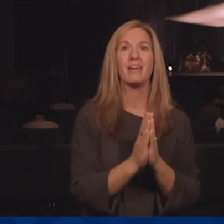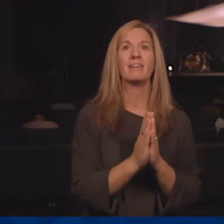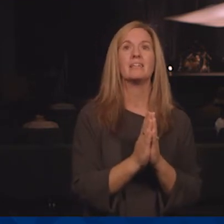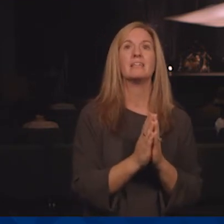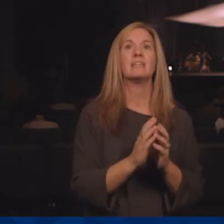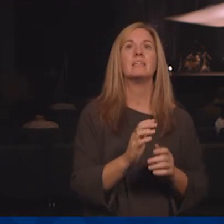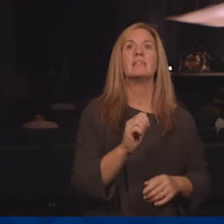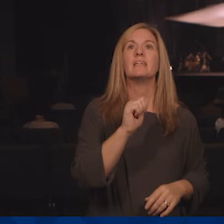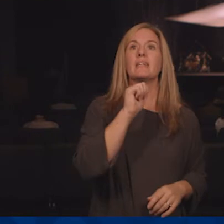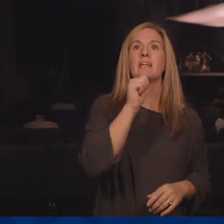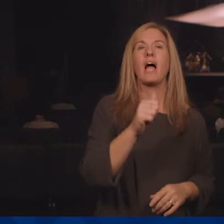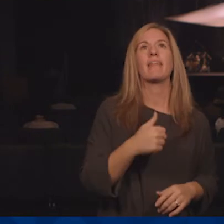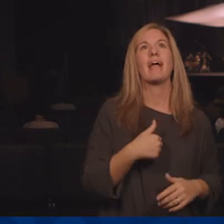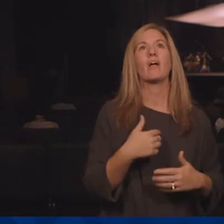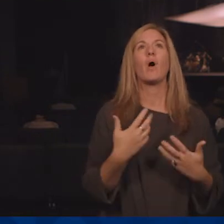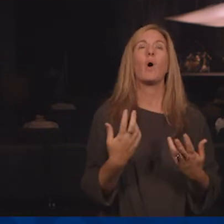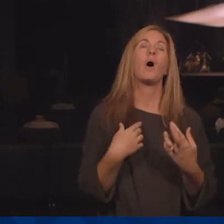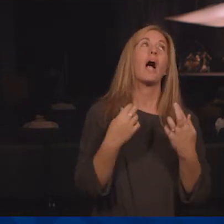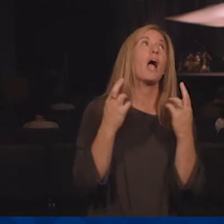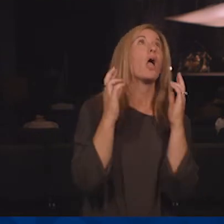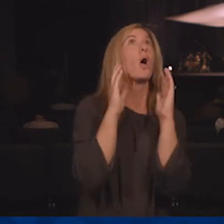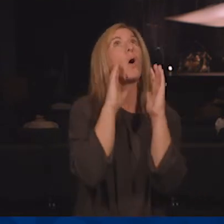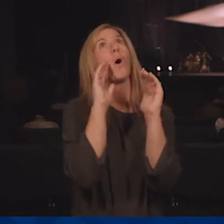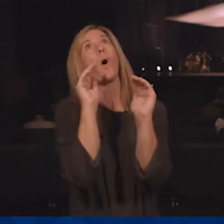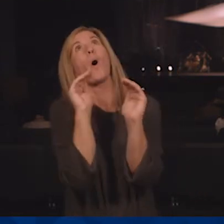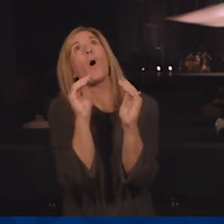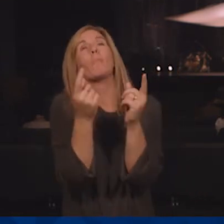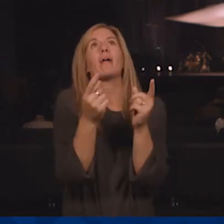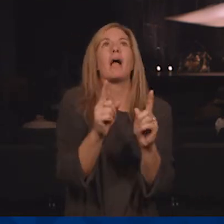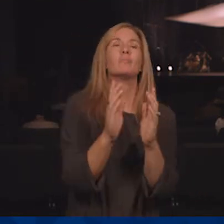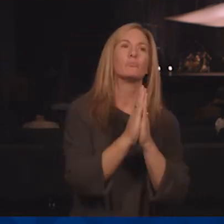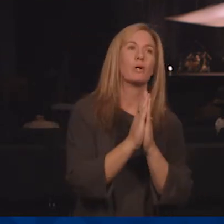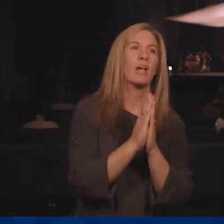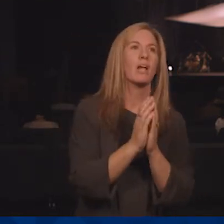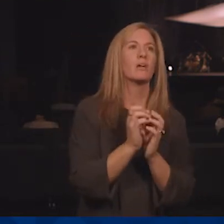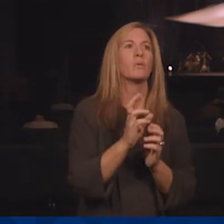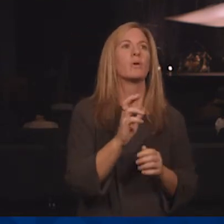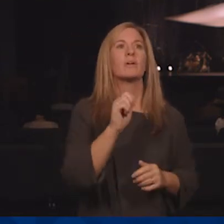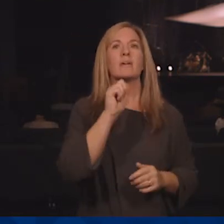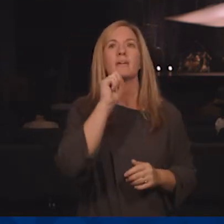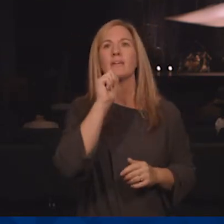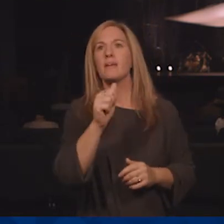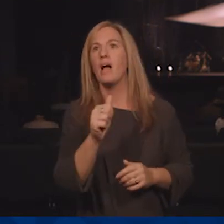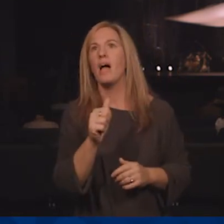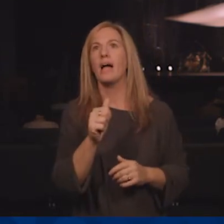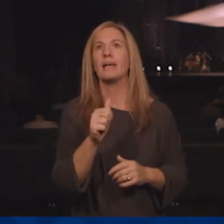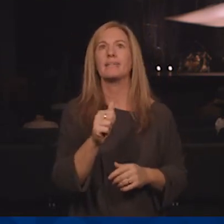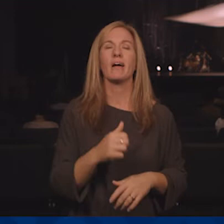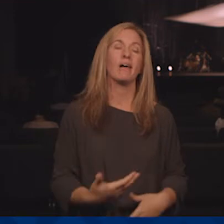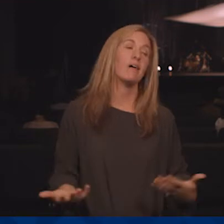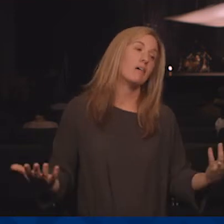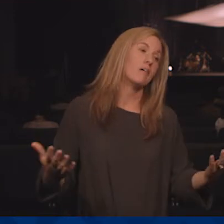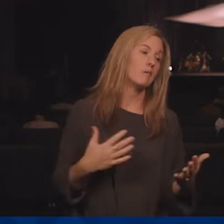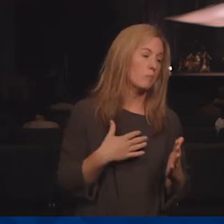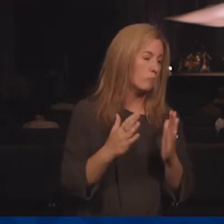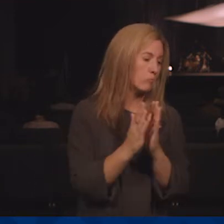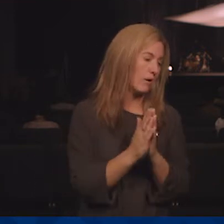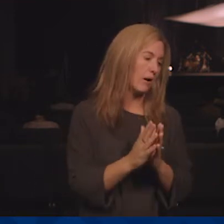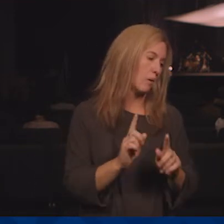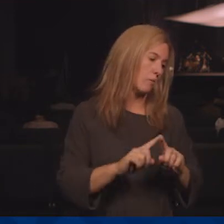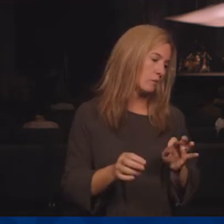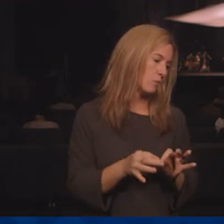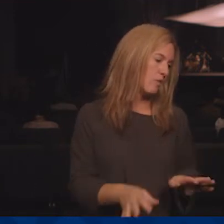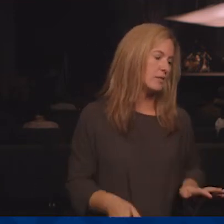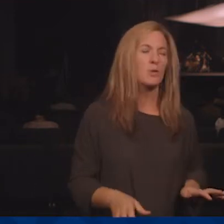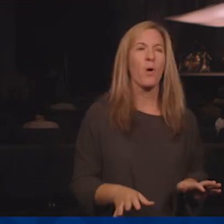not sort of pray, but like sit down, get a journal, and pray. You are called to turn your heart